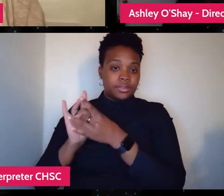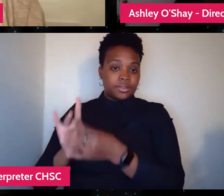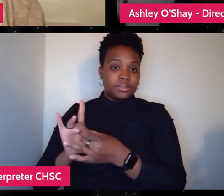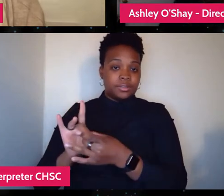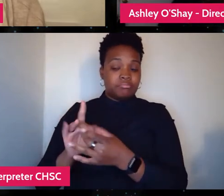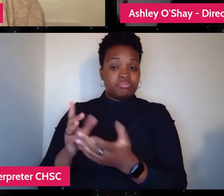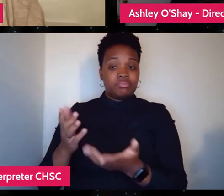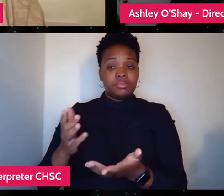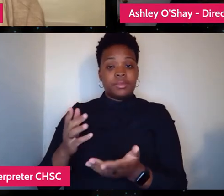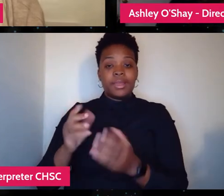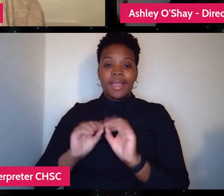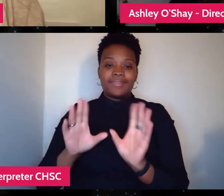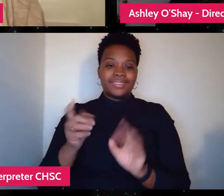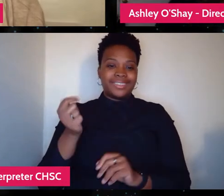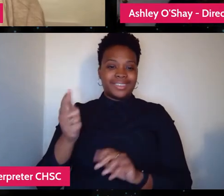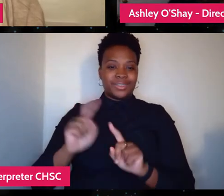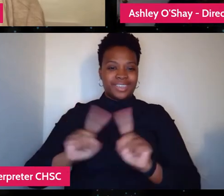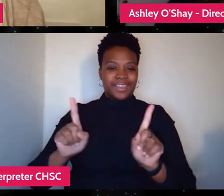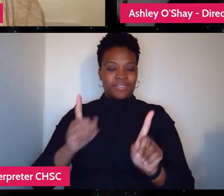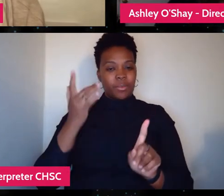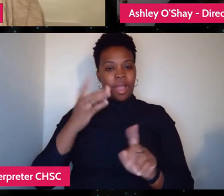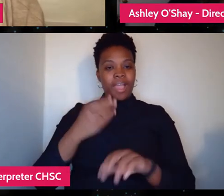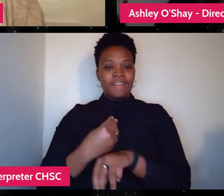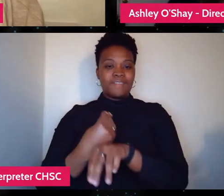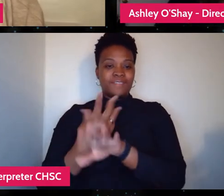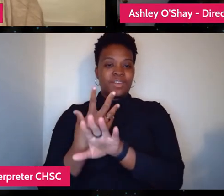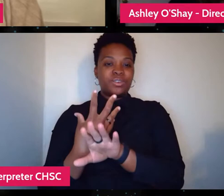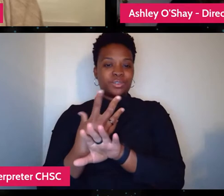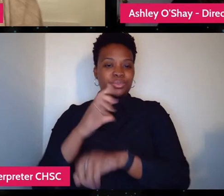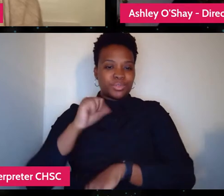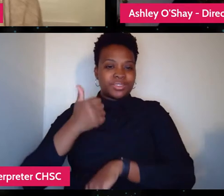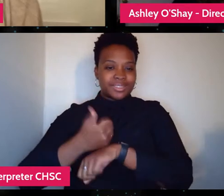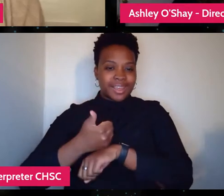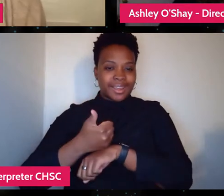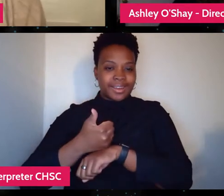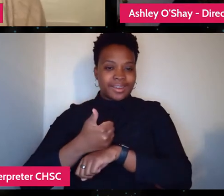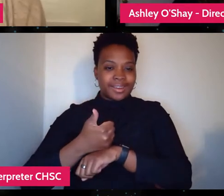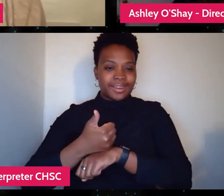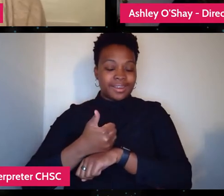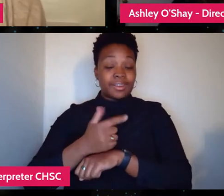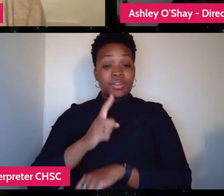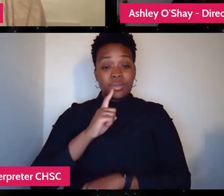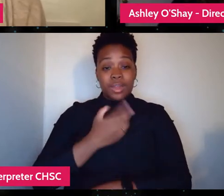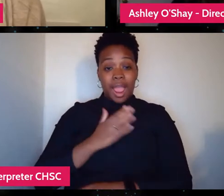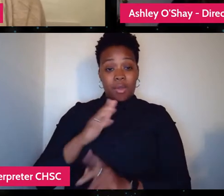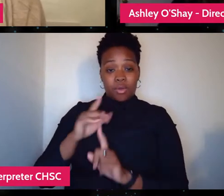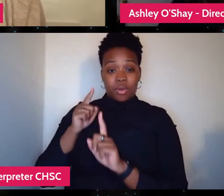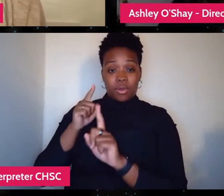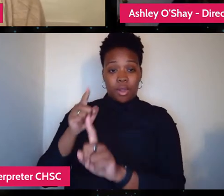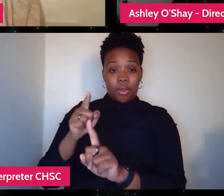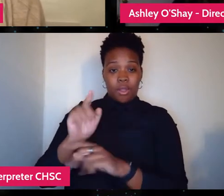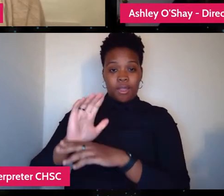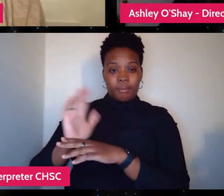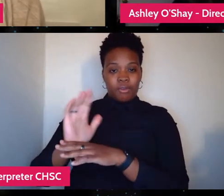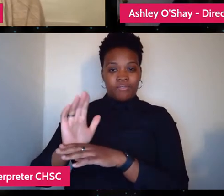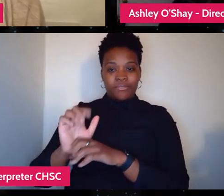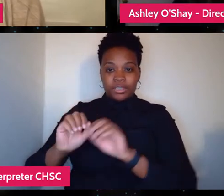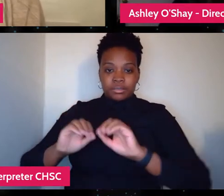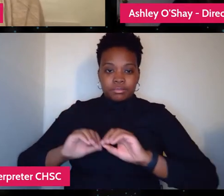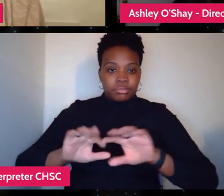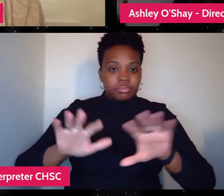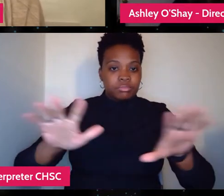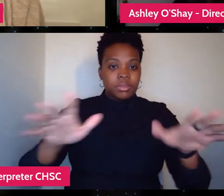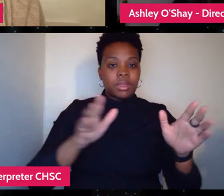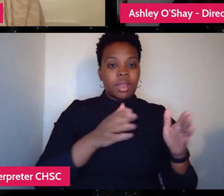know, obviously it's a little different because we're in a virtual setting. But really our goal is to get this film into the hands of